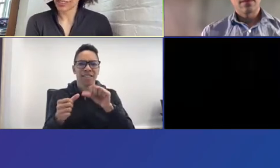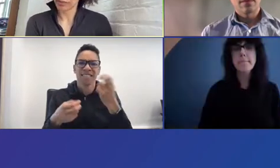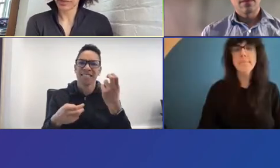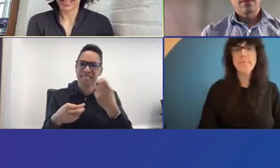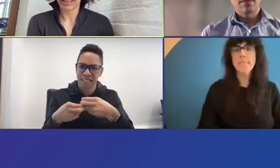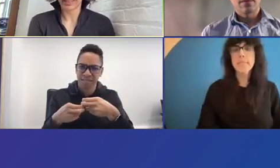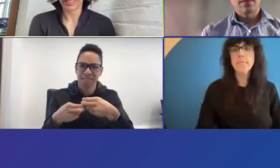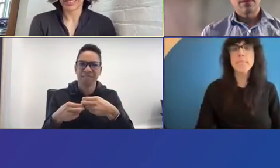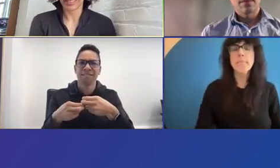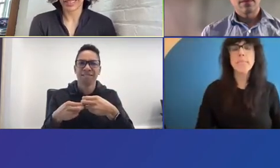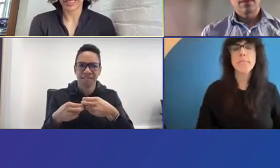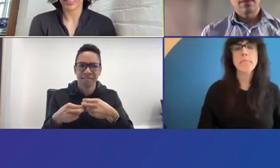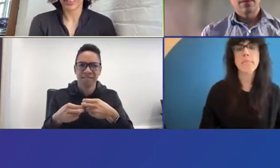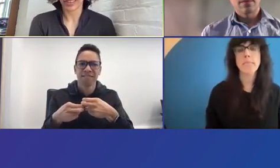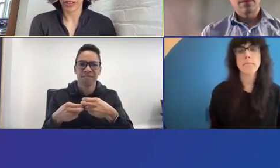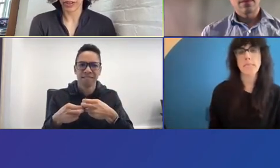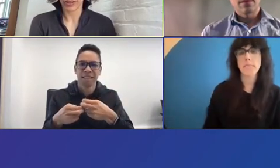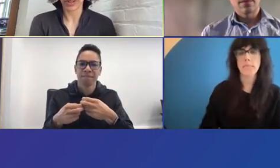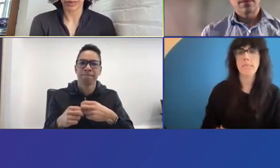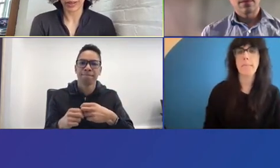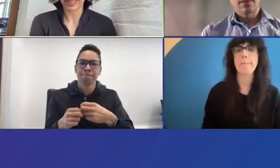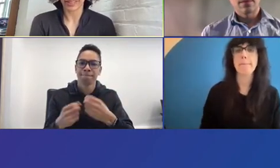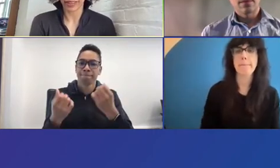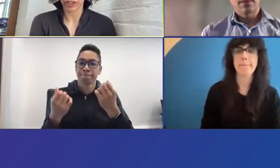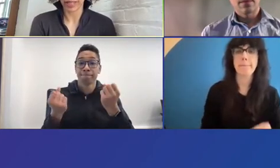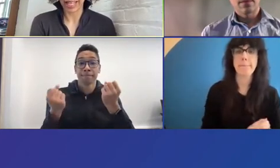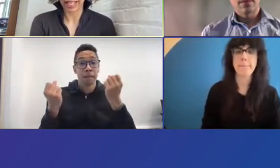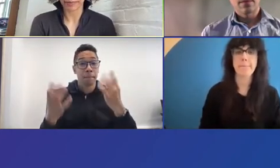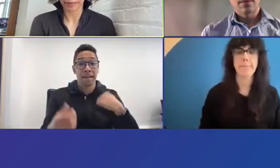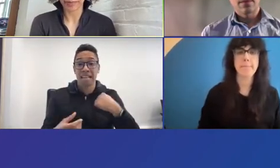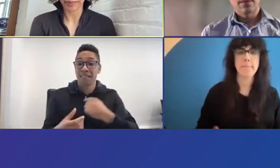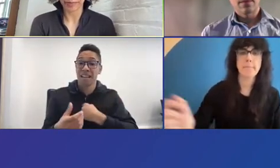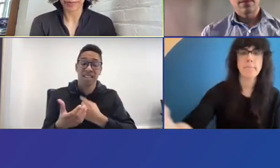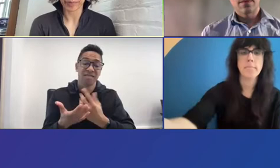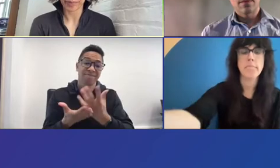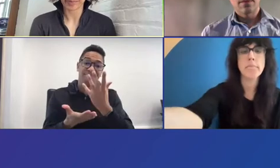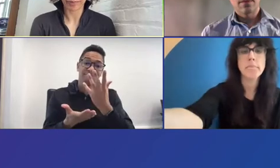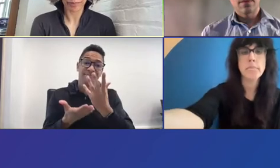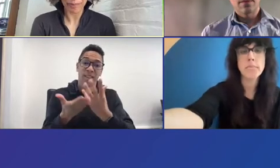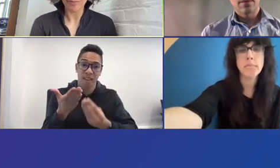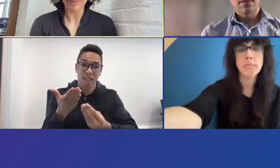And so many of us are no longer with us on this planet.